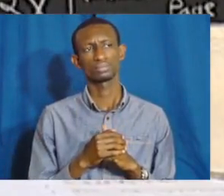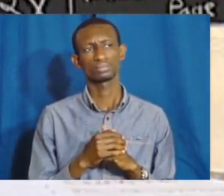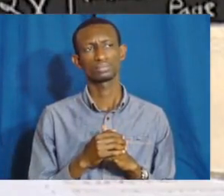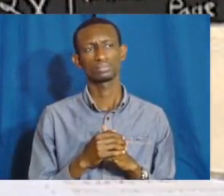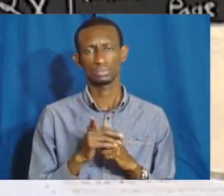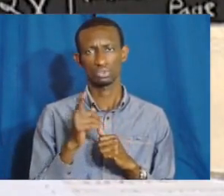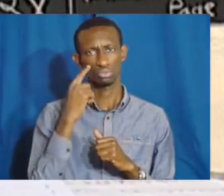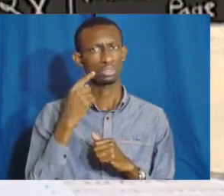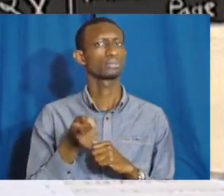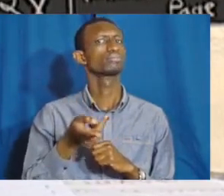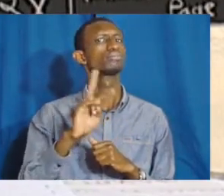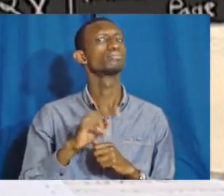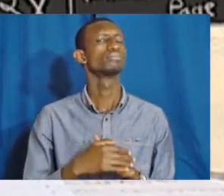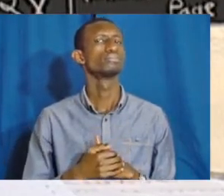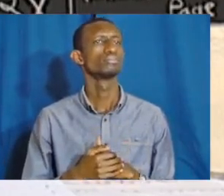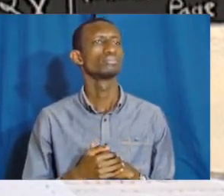Solution.